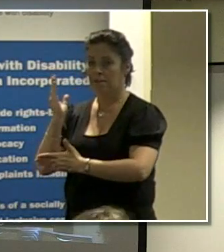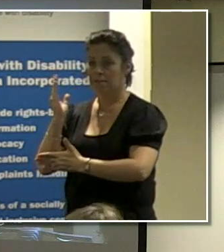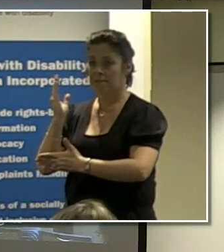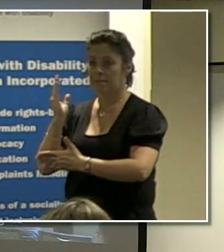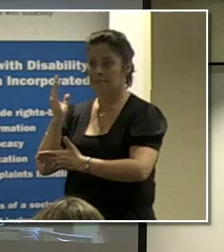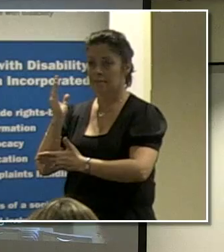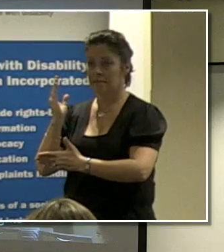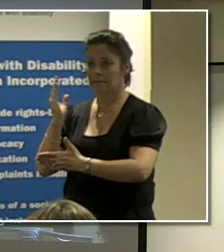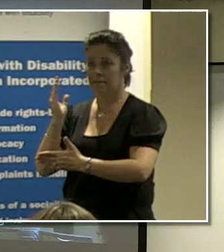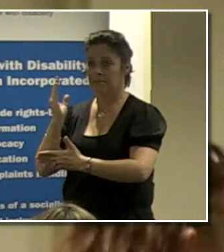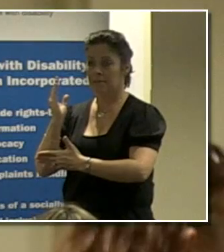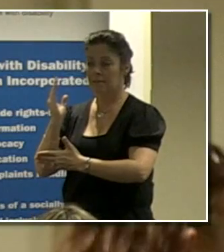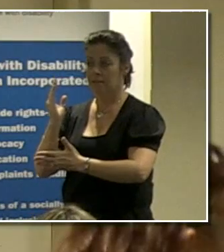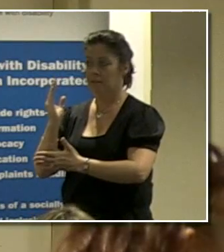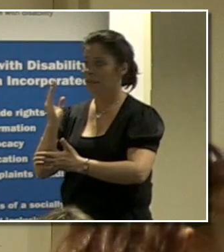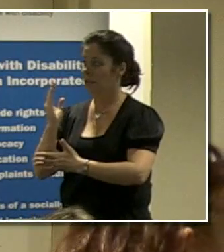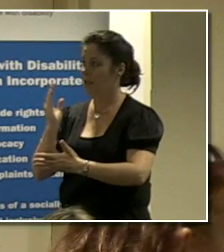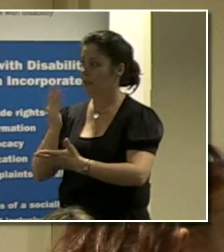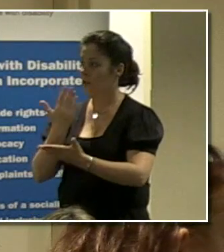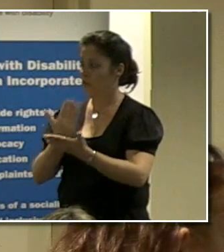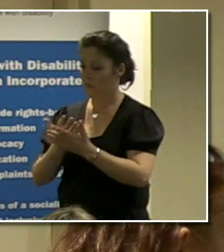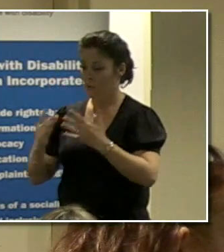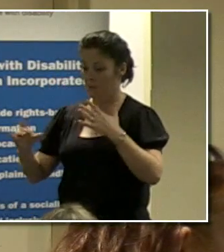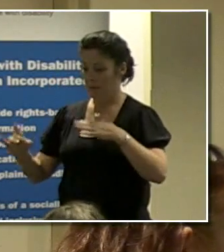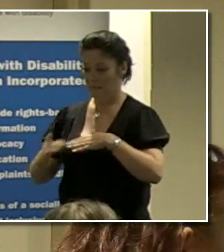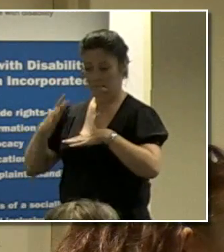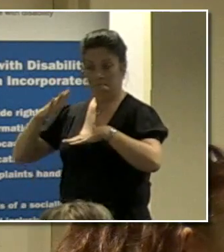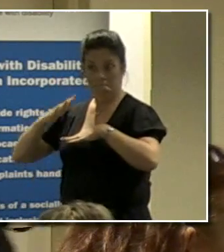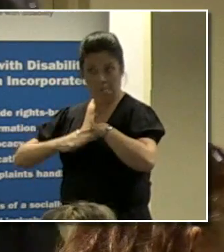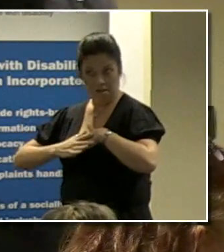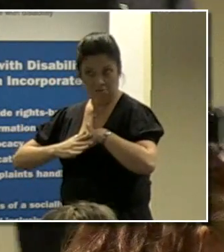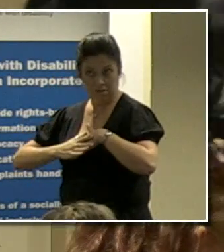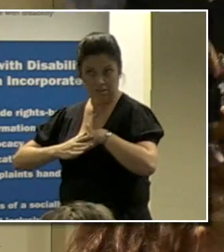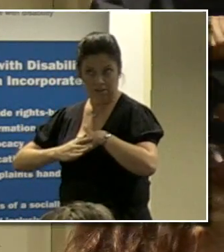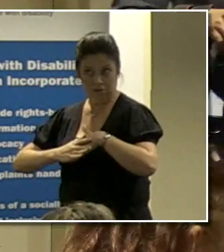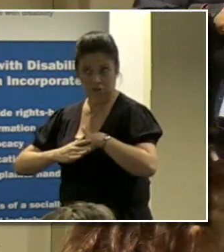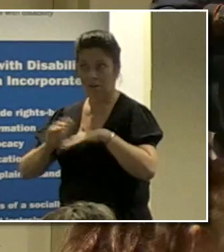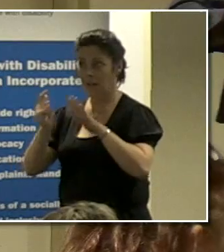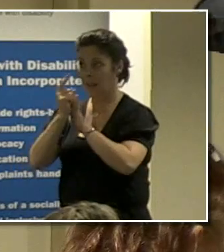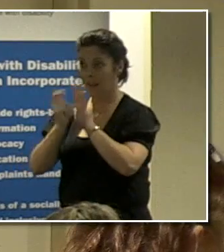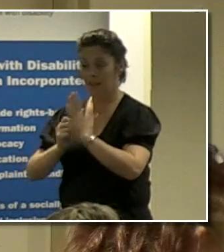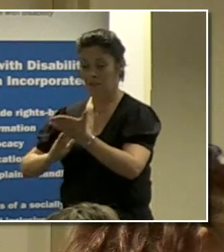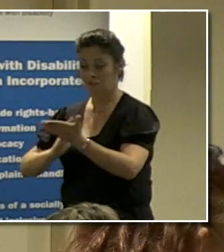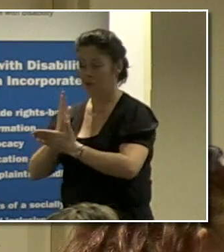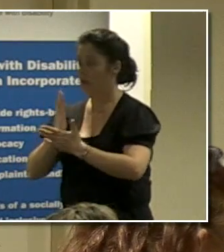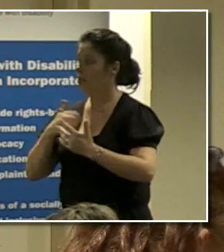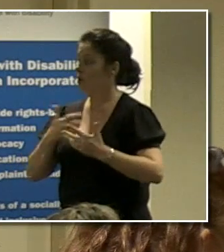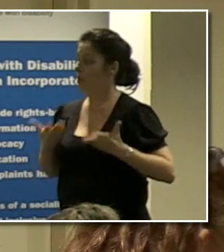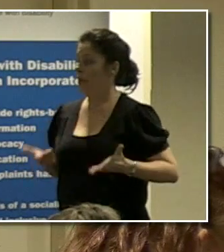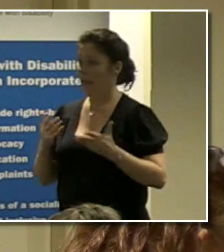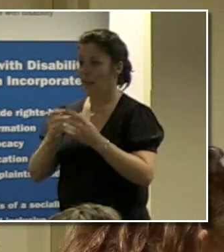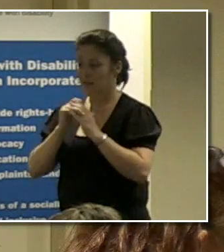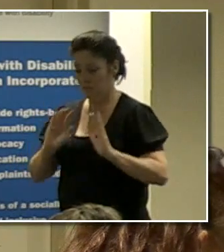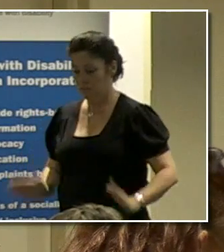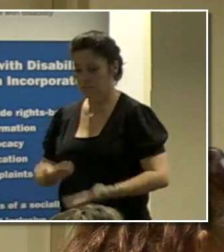and legal rights on marrying and legal rights on being allowed to have